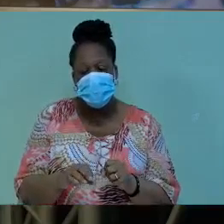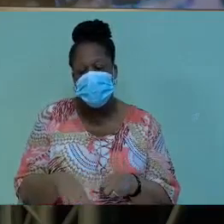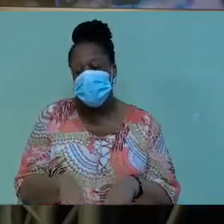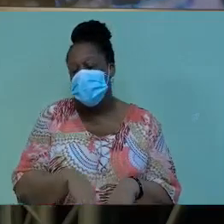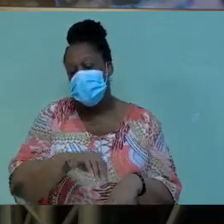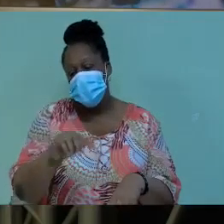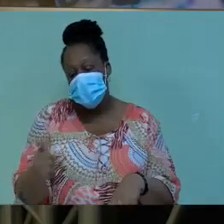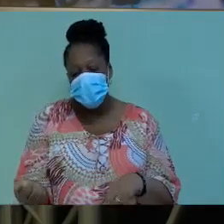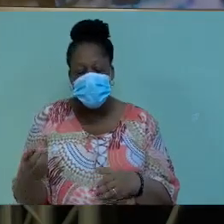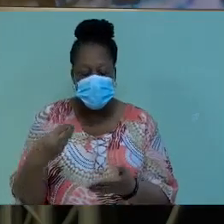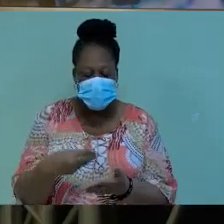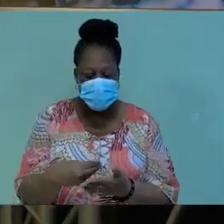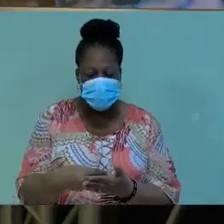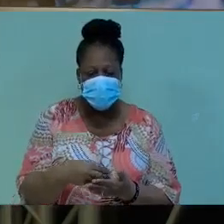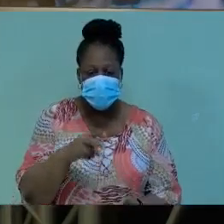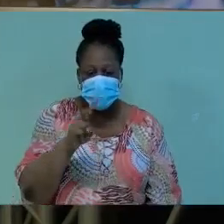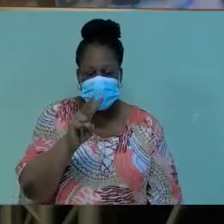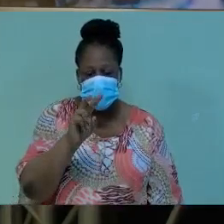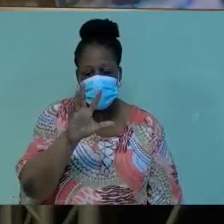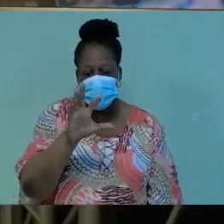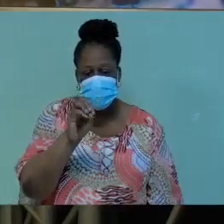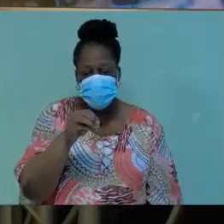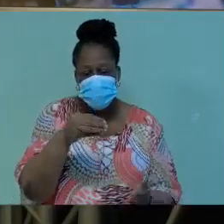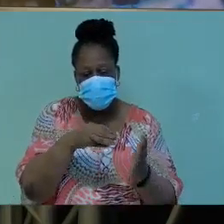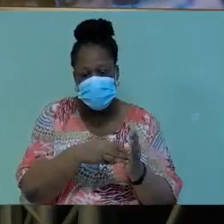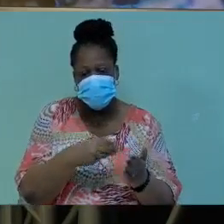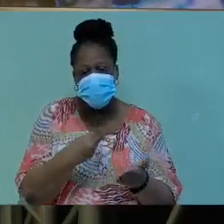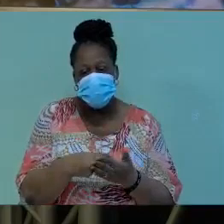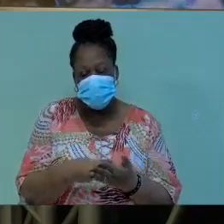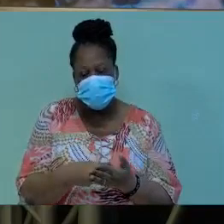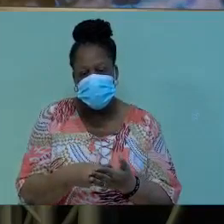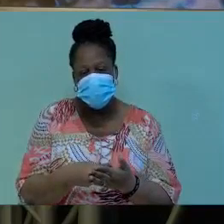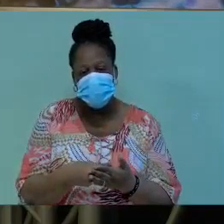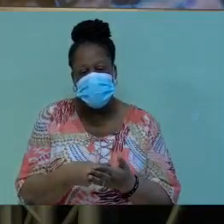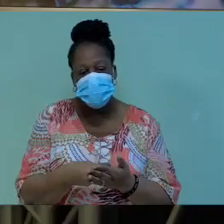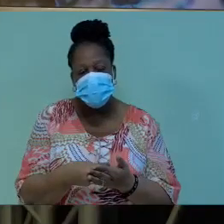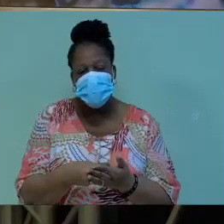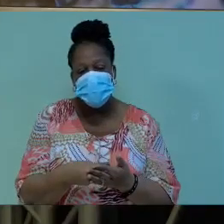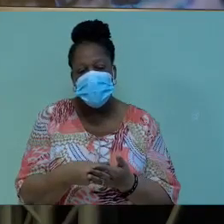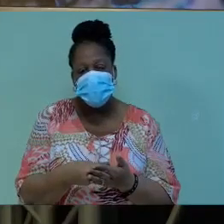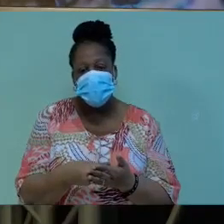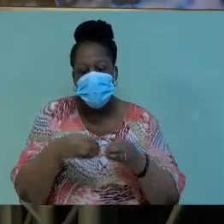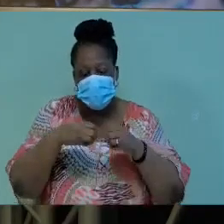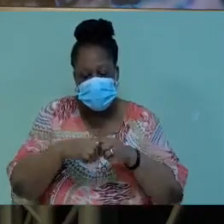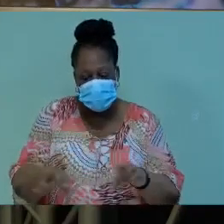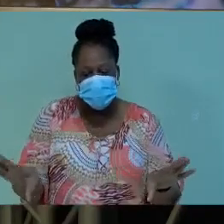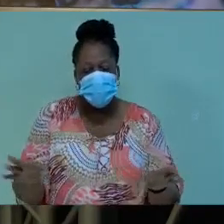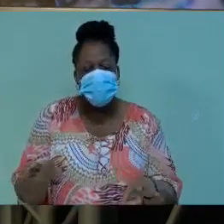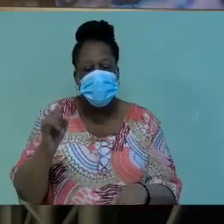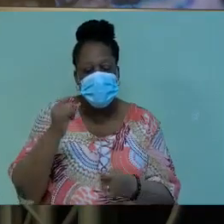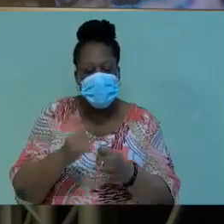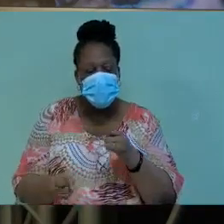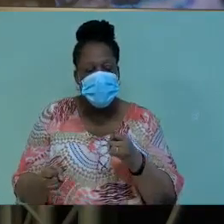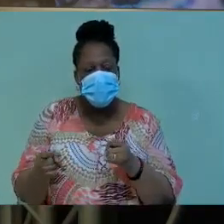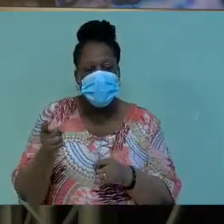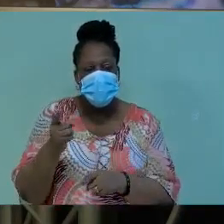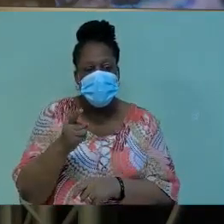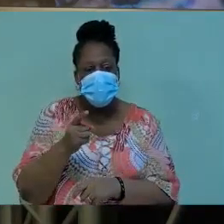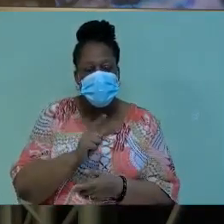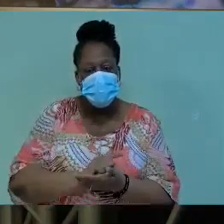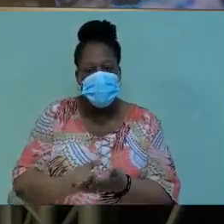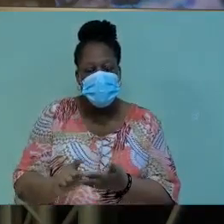The remainder, the other $250,000, was dispersed just last week, a week before,